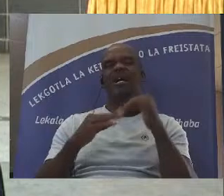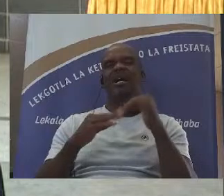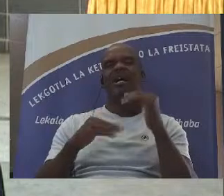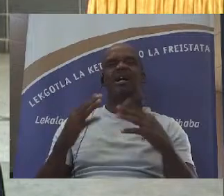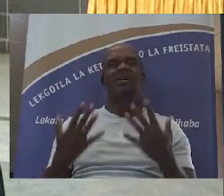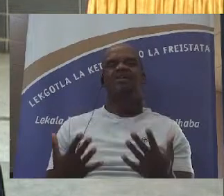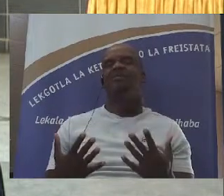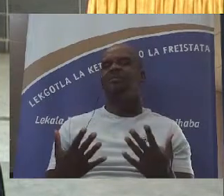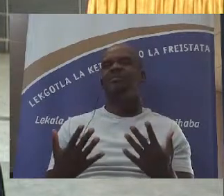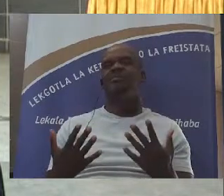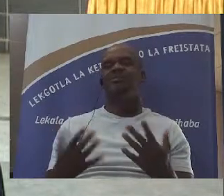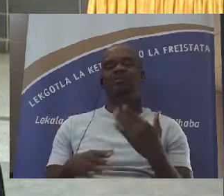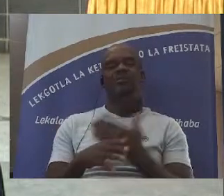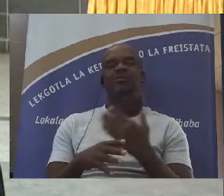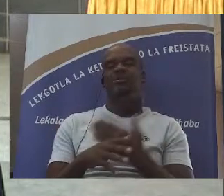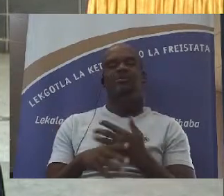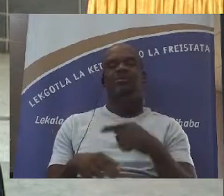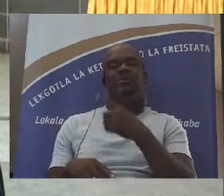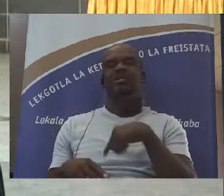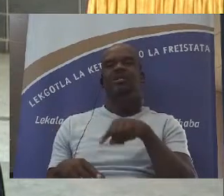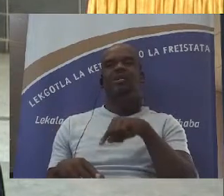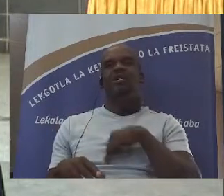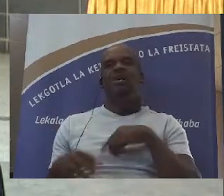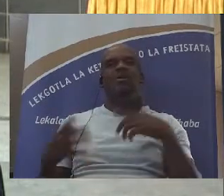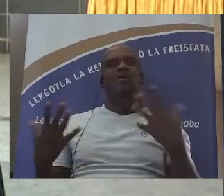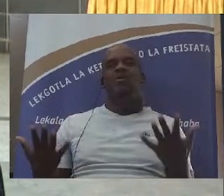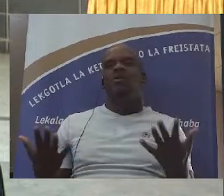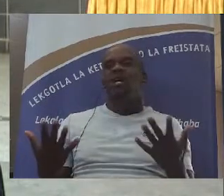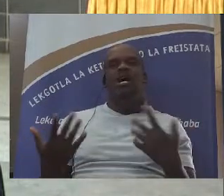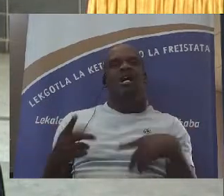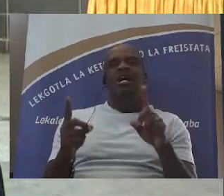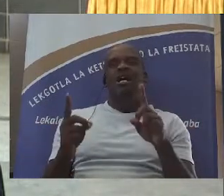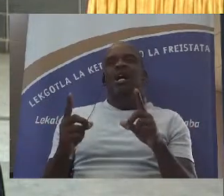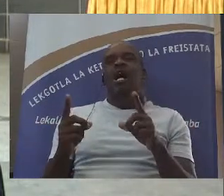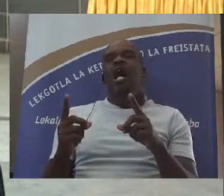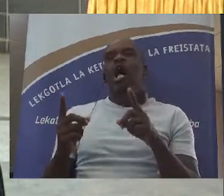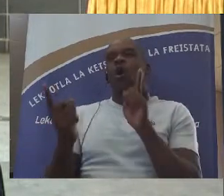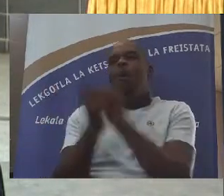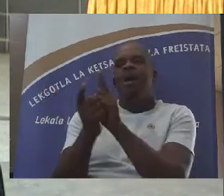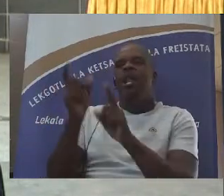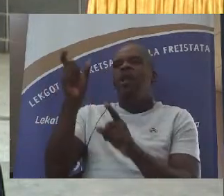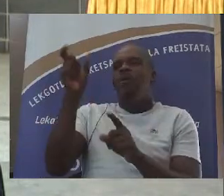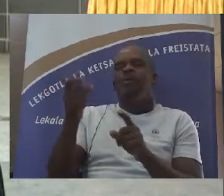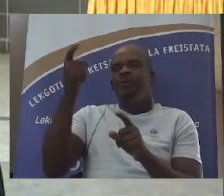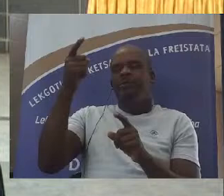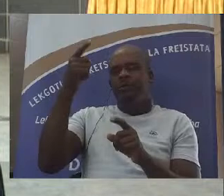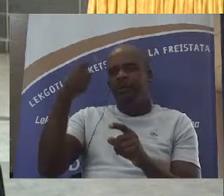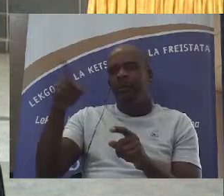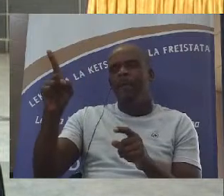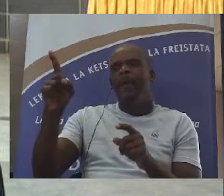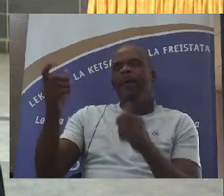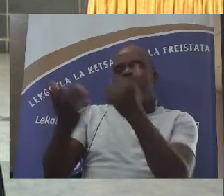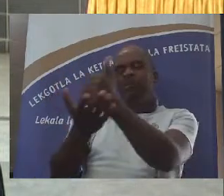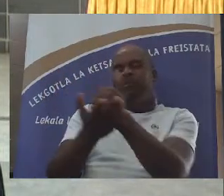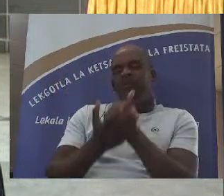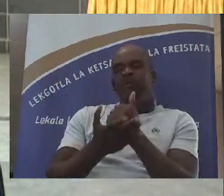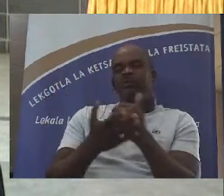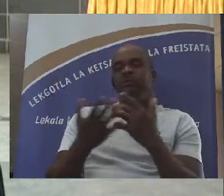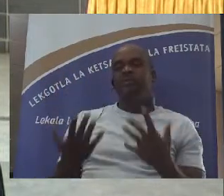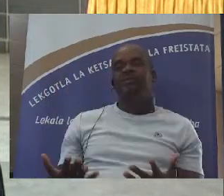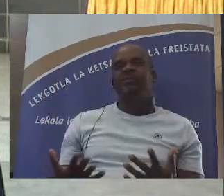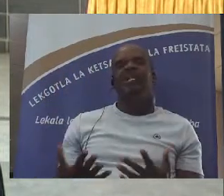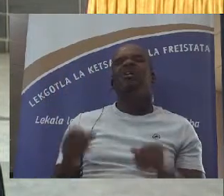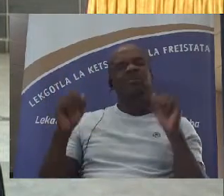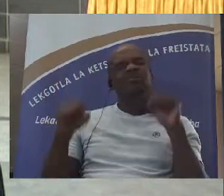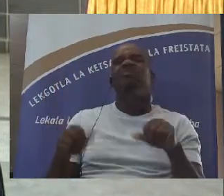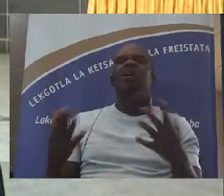but we don't have the right person to come and assist us because they have promised us they will come, but they didn't